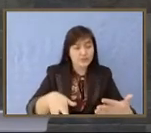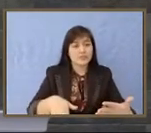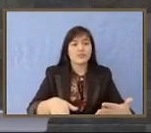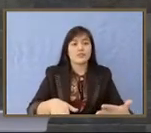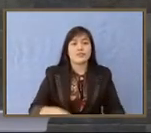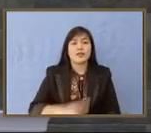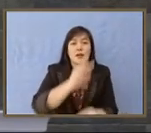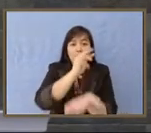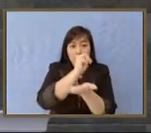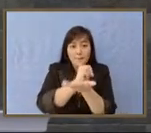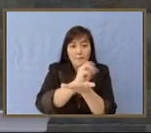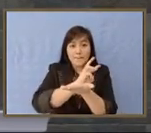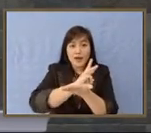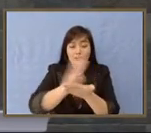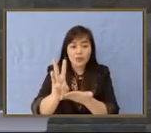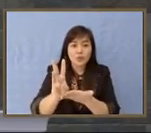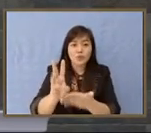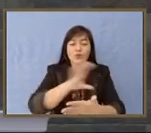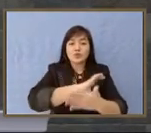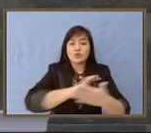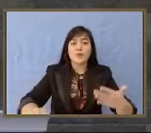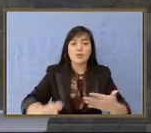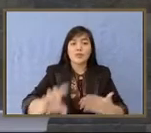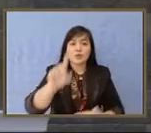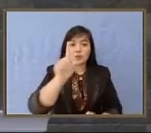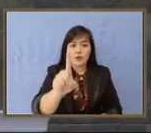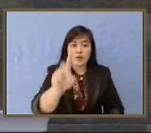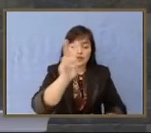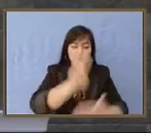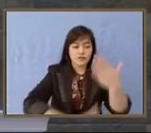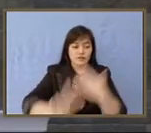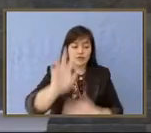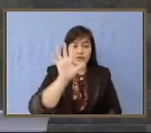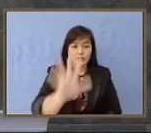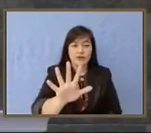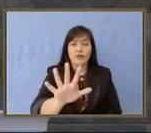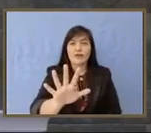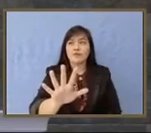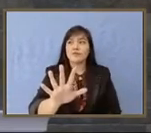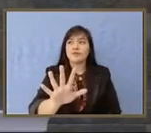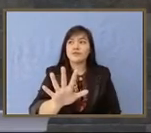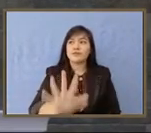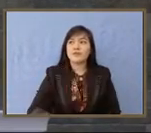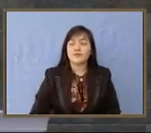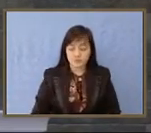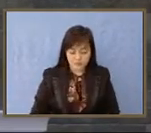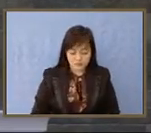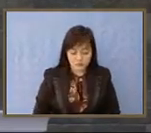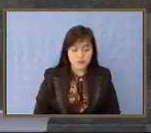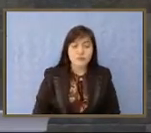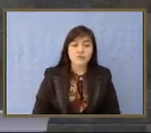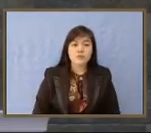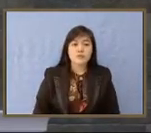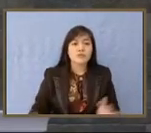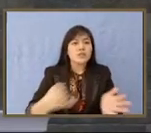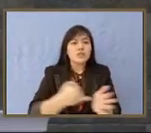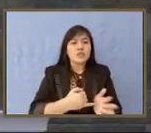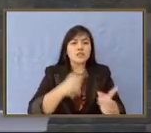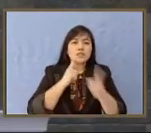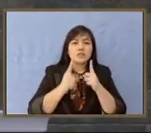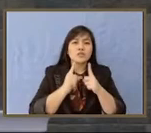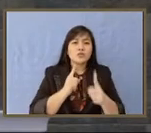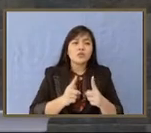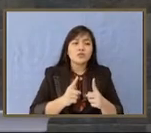at babasahin ko na lamang po. In Matthew chapter 1 verse number 5, "And Salmon begat Boaz of